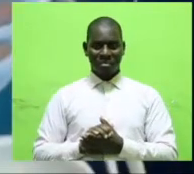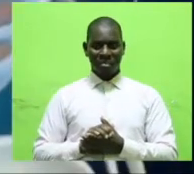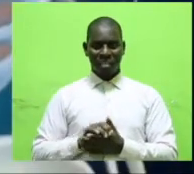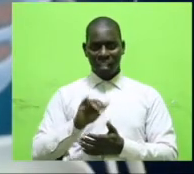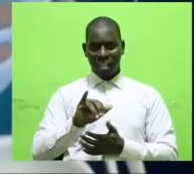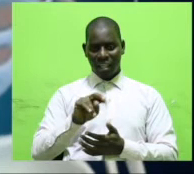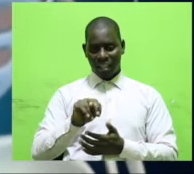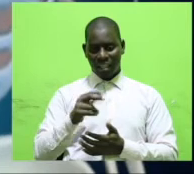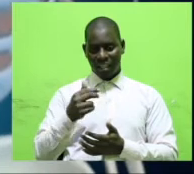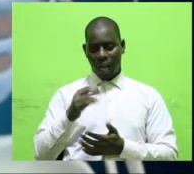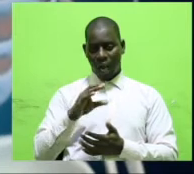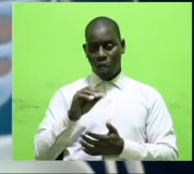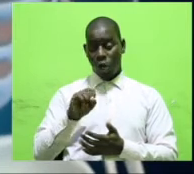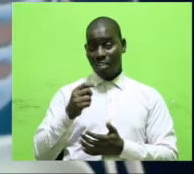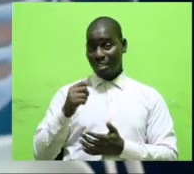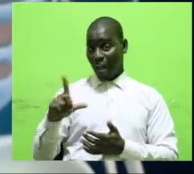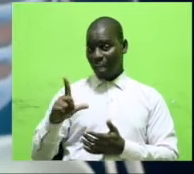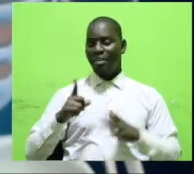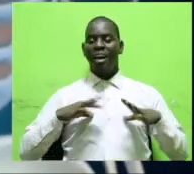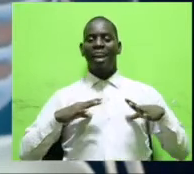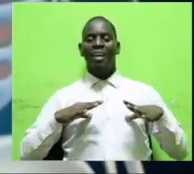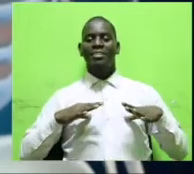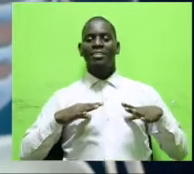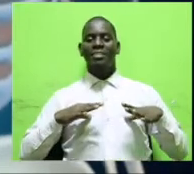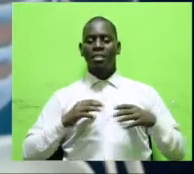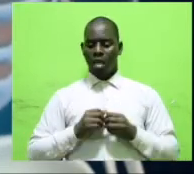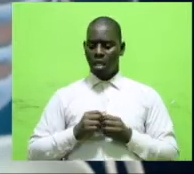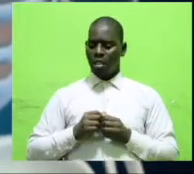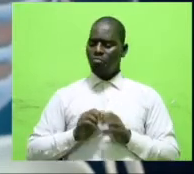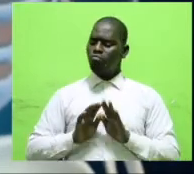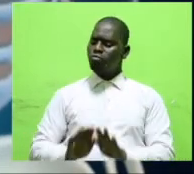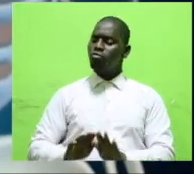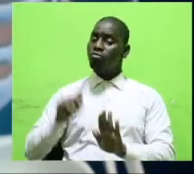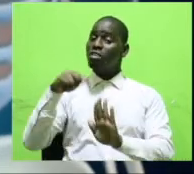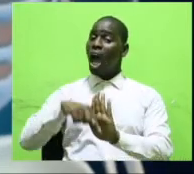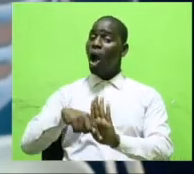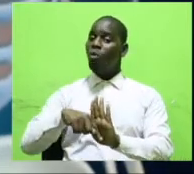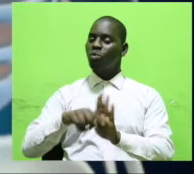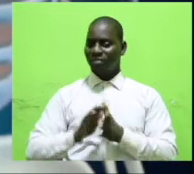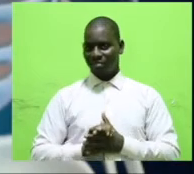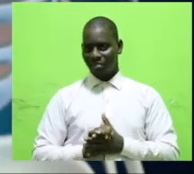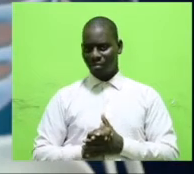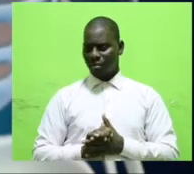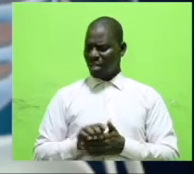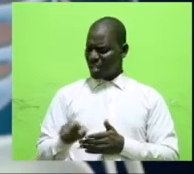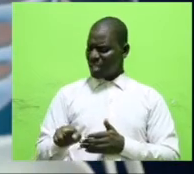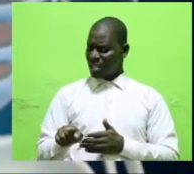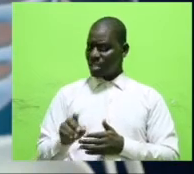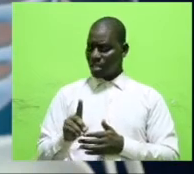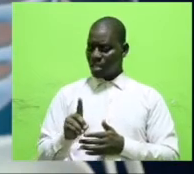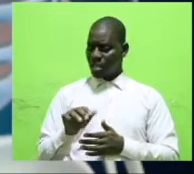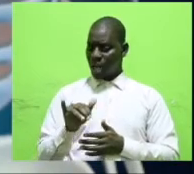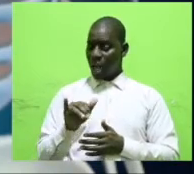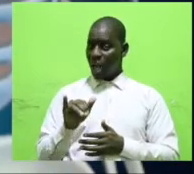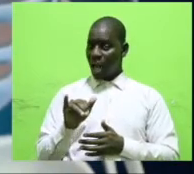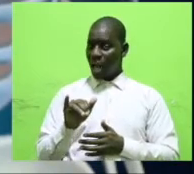Internal intercostal muscles relax and ribcage falls downward and inward. This